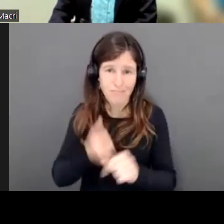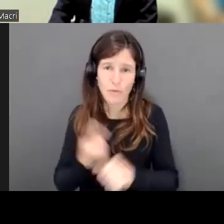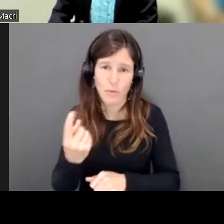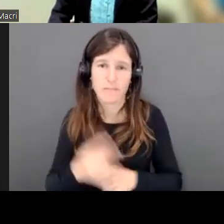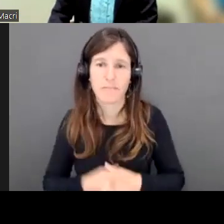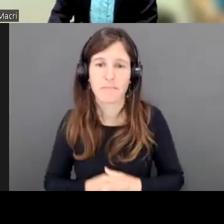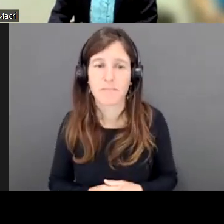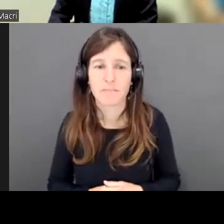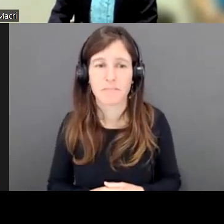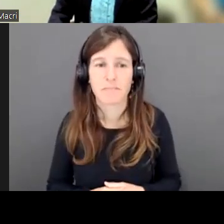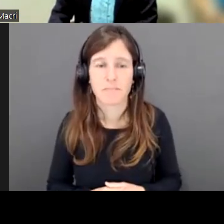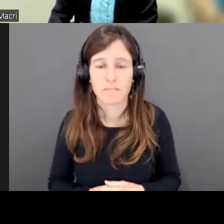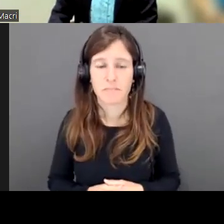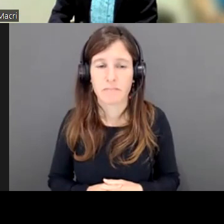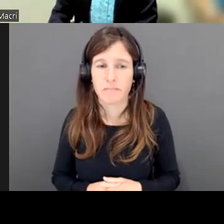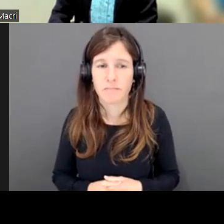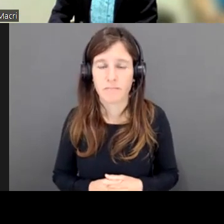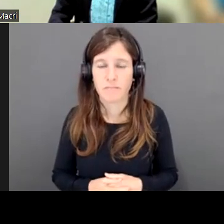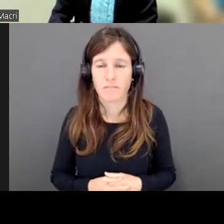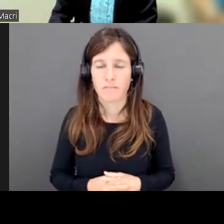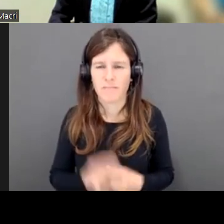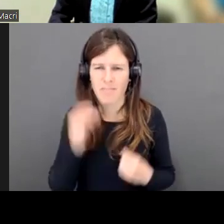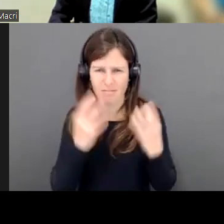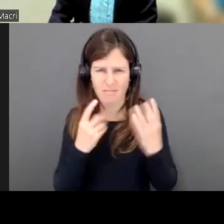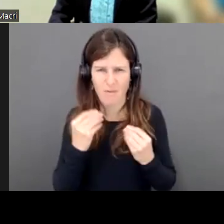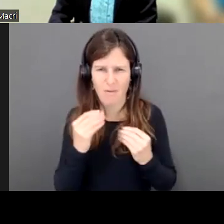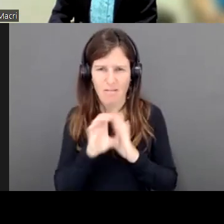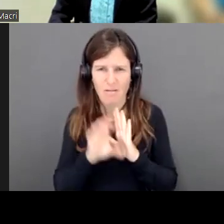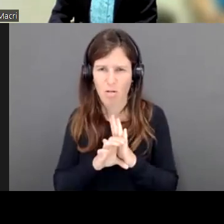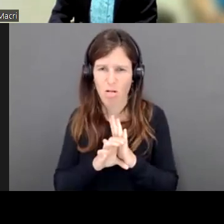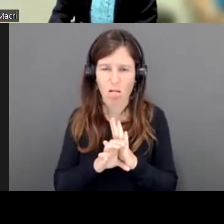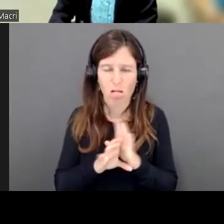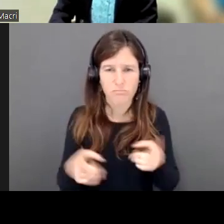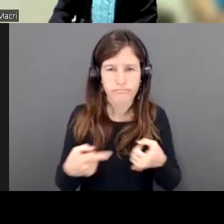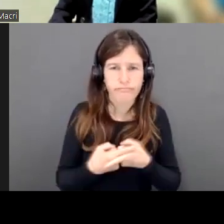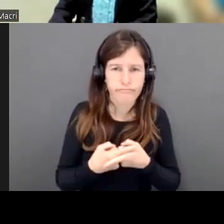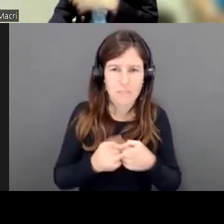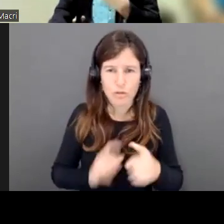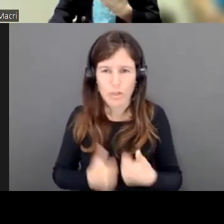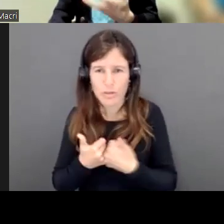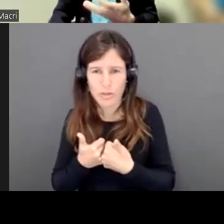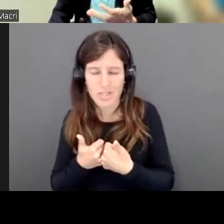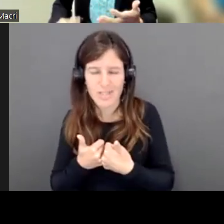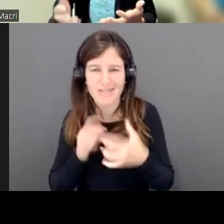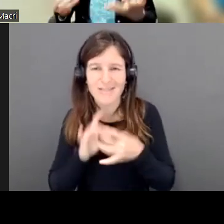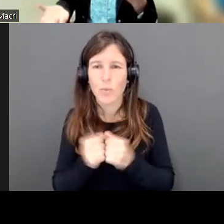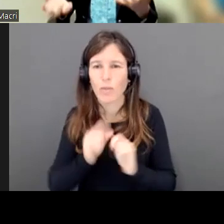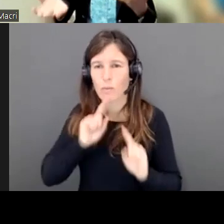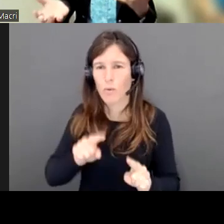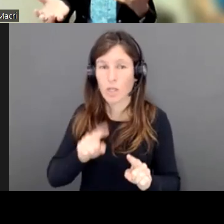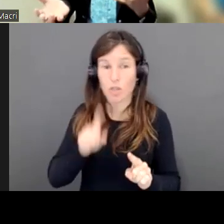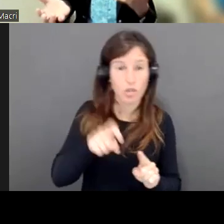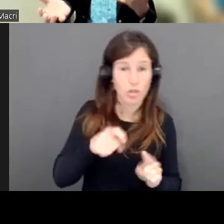So just thinking of some of these ethical challenges and principles associated with reporting. So things that we may want to consider